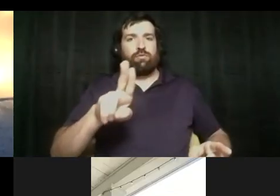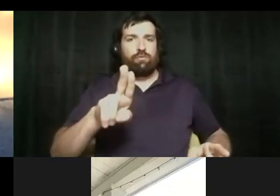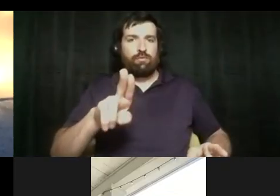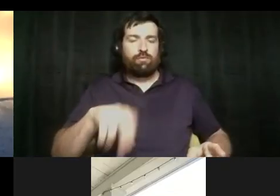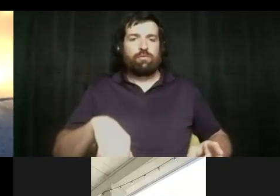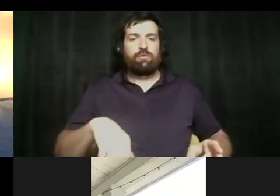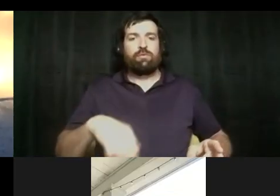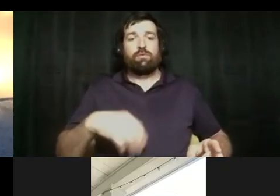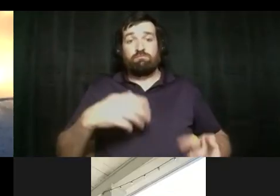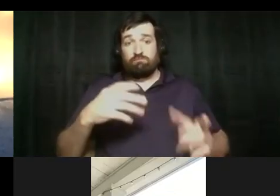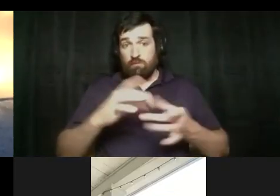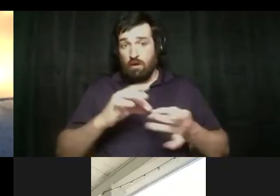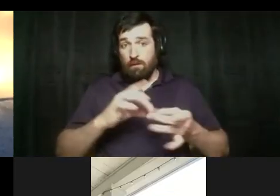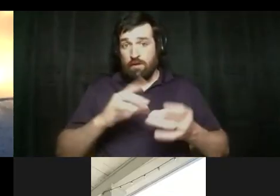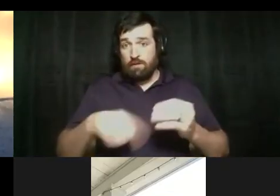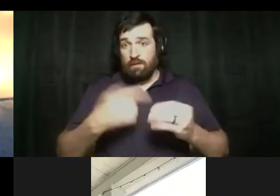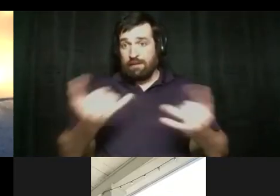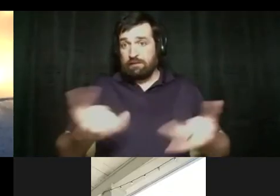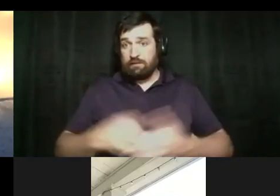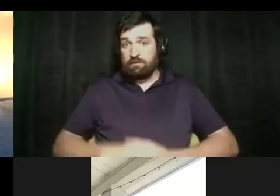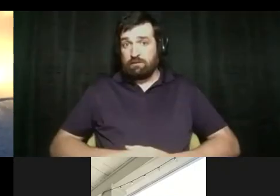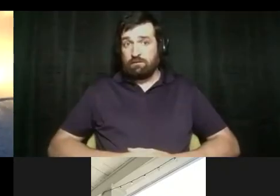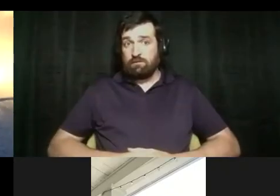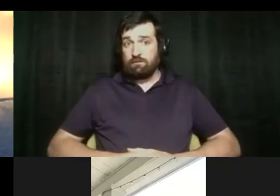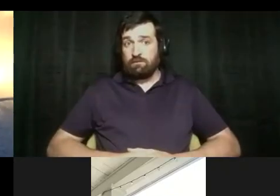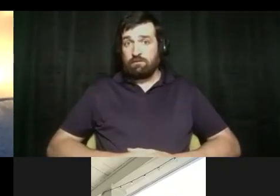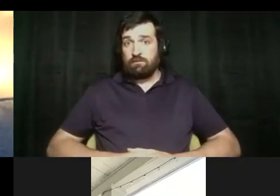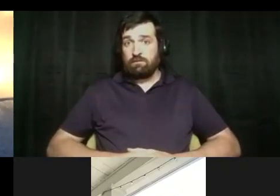you'd like to make about this.